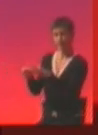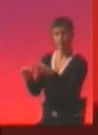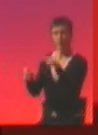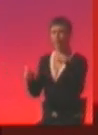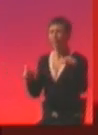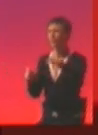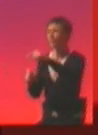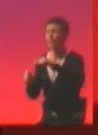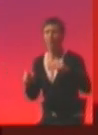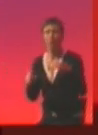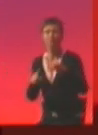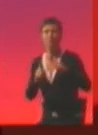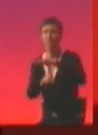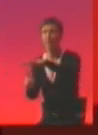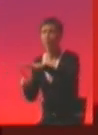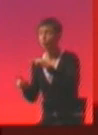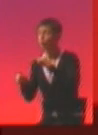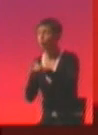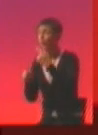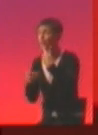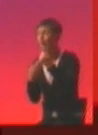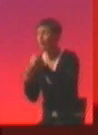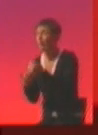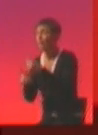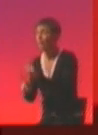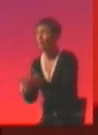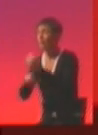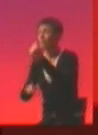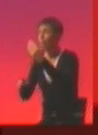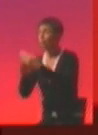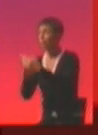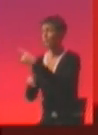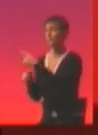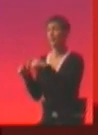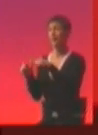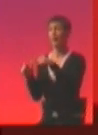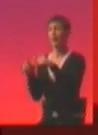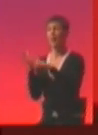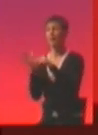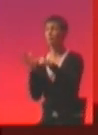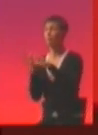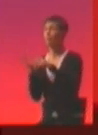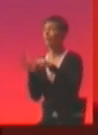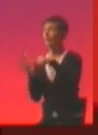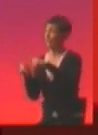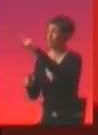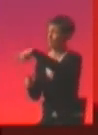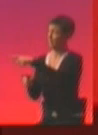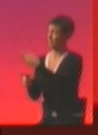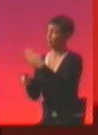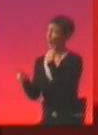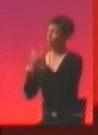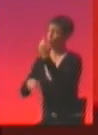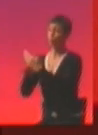constituencies that are working to get people into jobs. Helping people like Anthony, who I talked to in Castleford, who got a